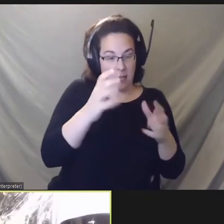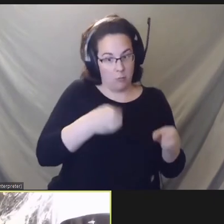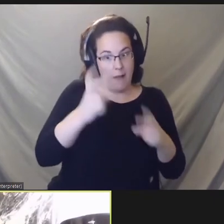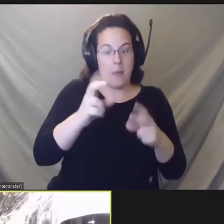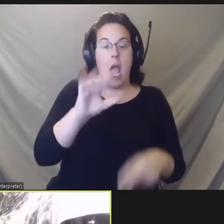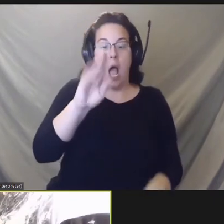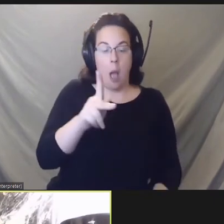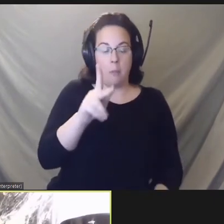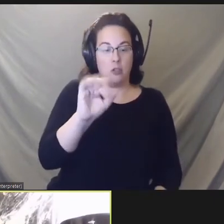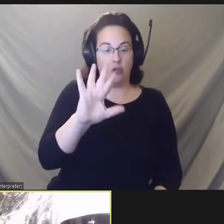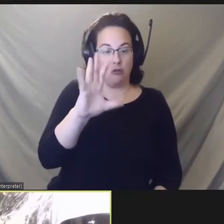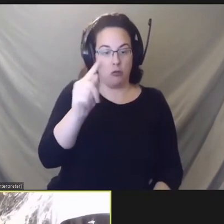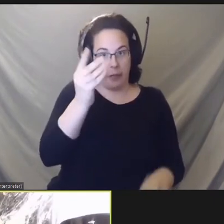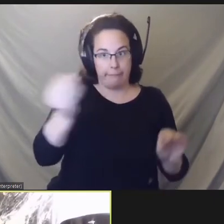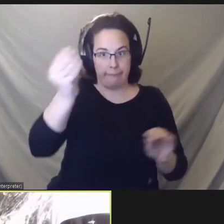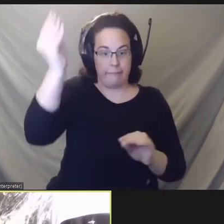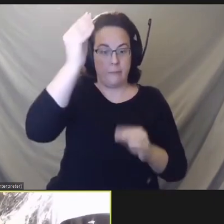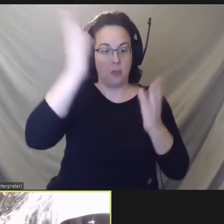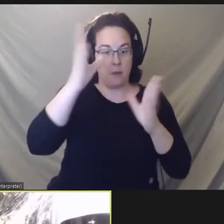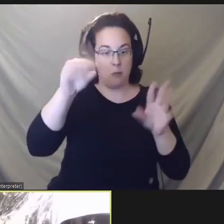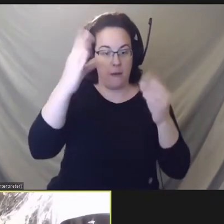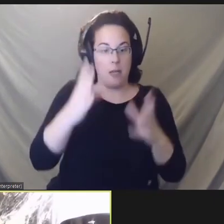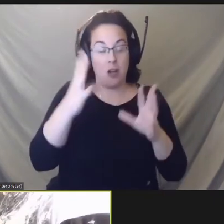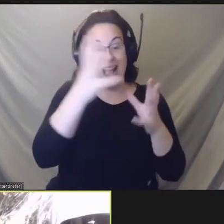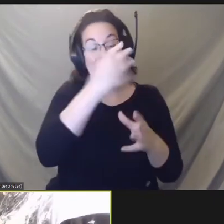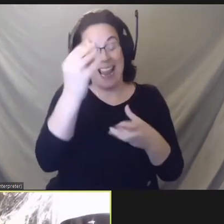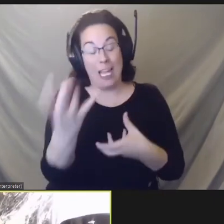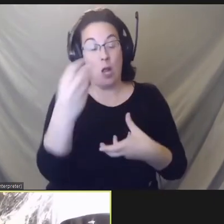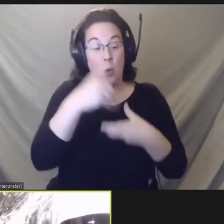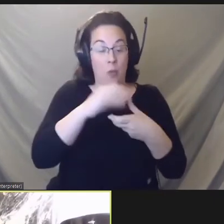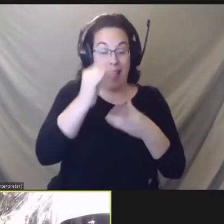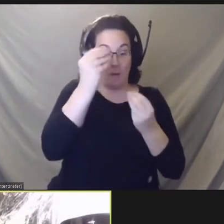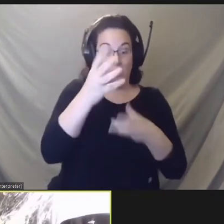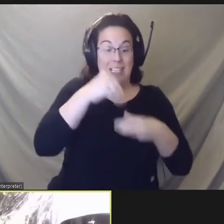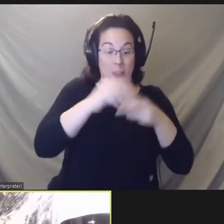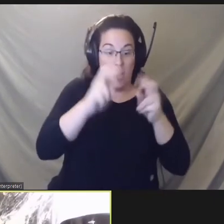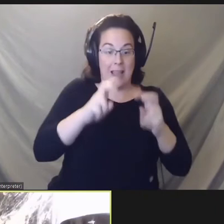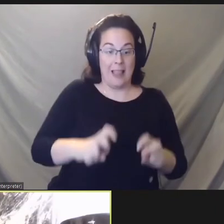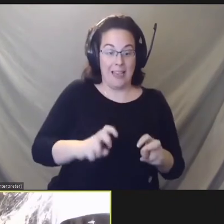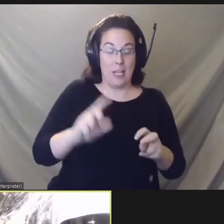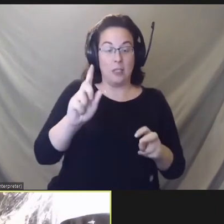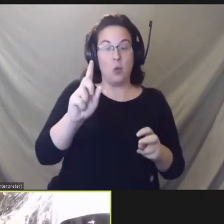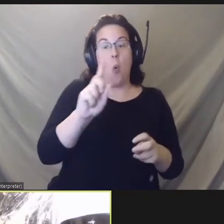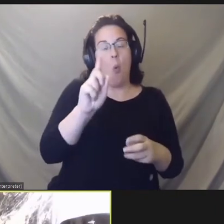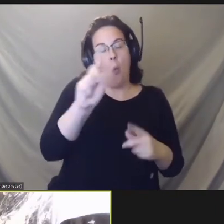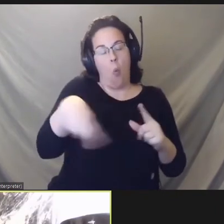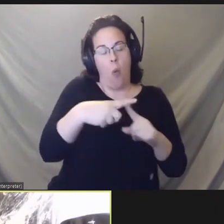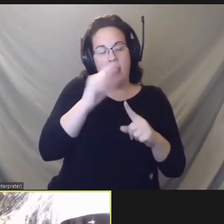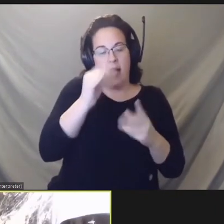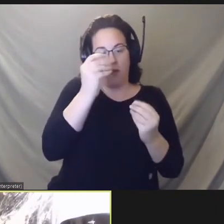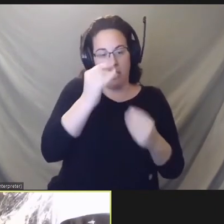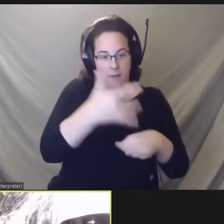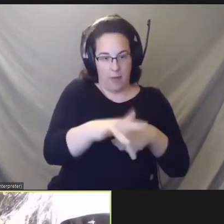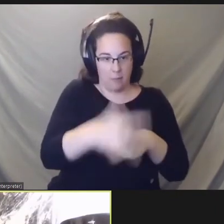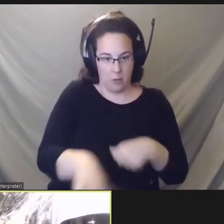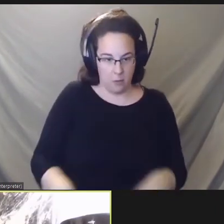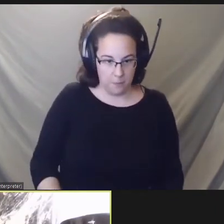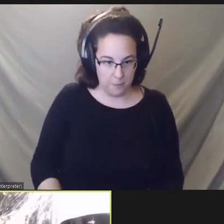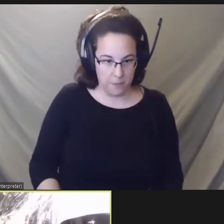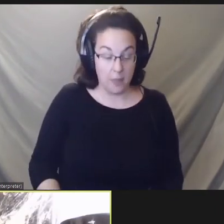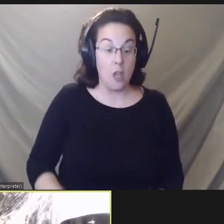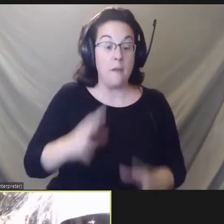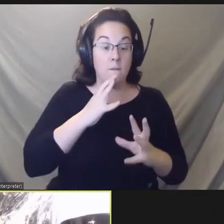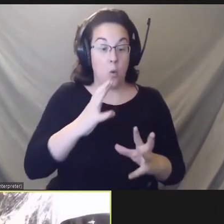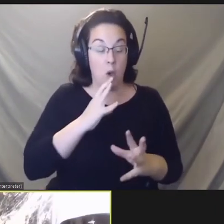provider, and incorporate that information into its analytics where that information is available. The terminating voice service provider